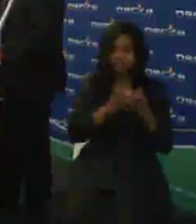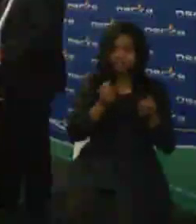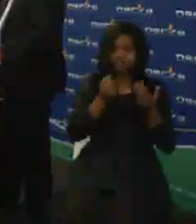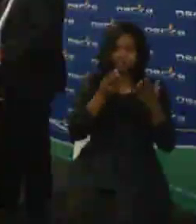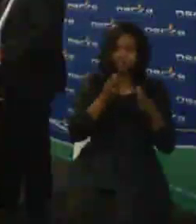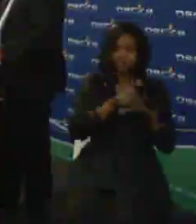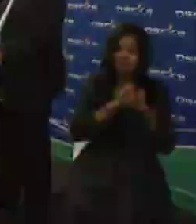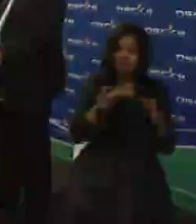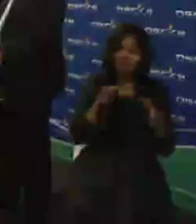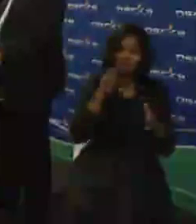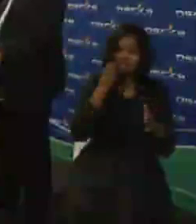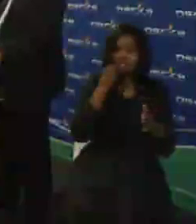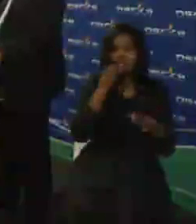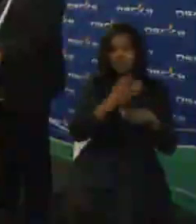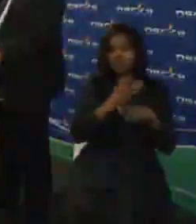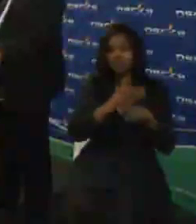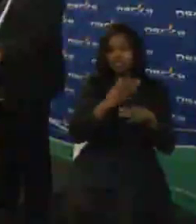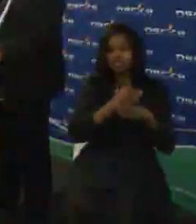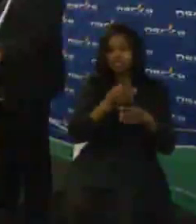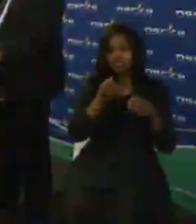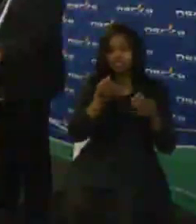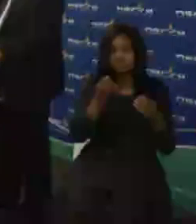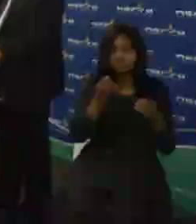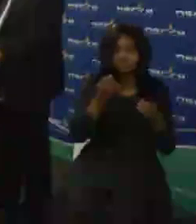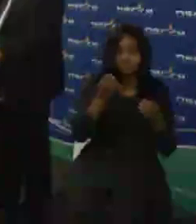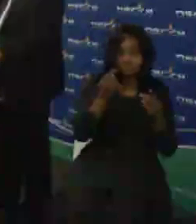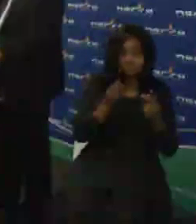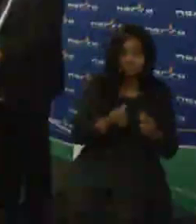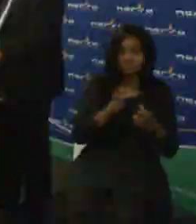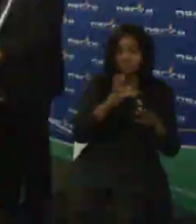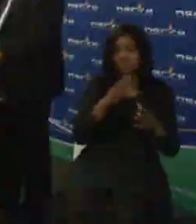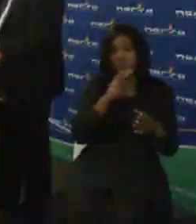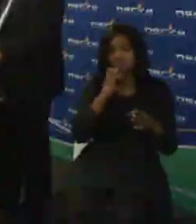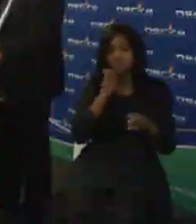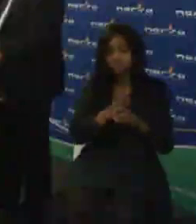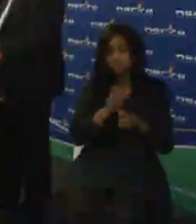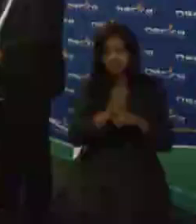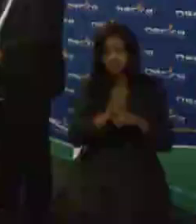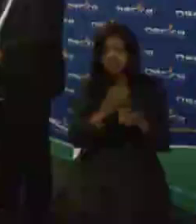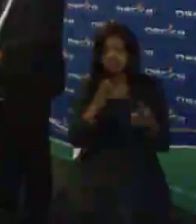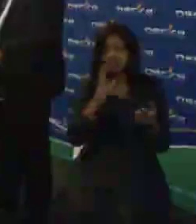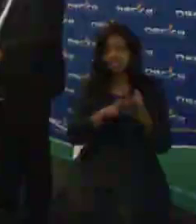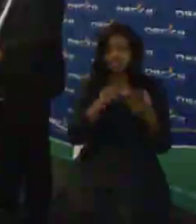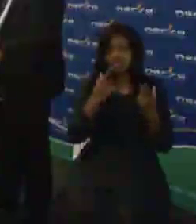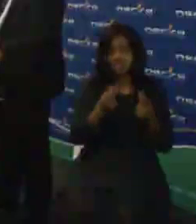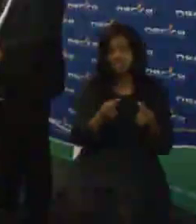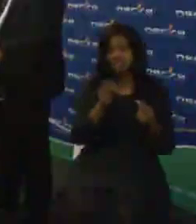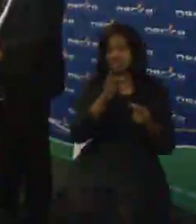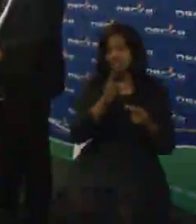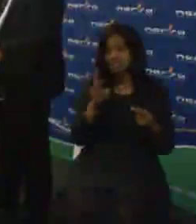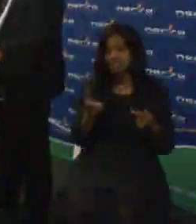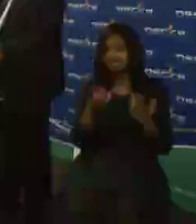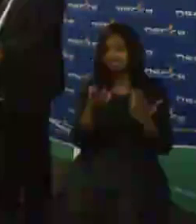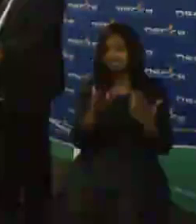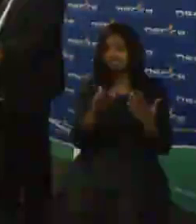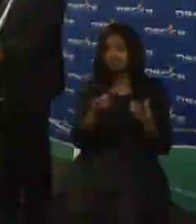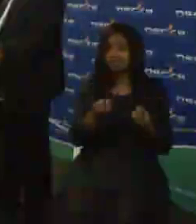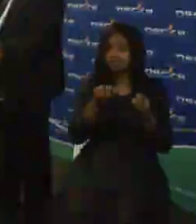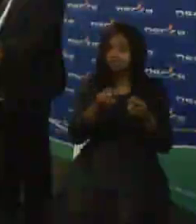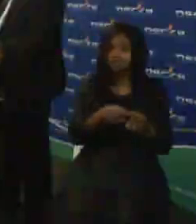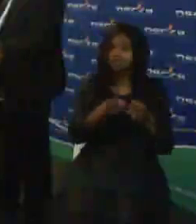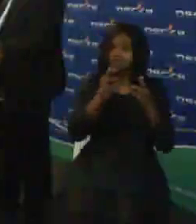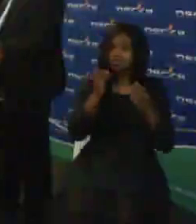necessary operational and capital requirements will be difficult. It does then put the risk of